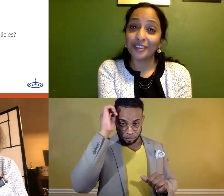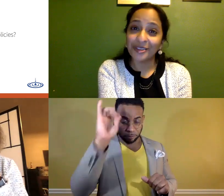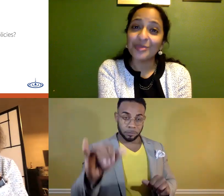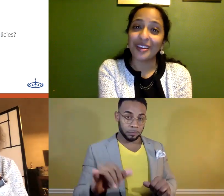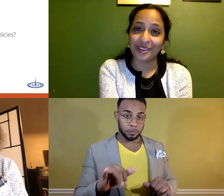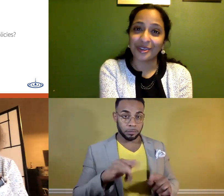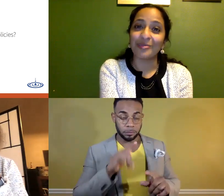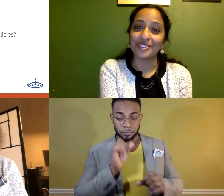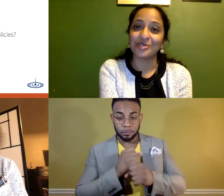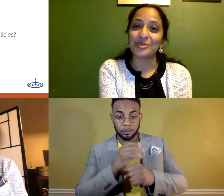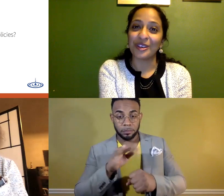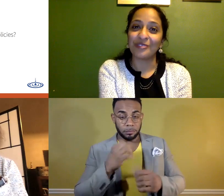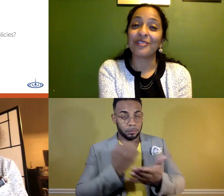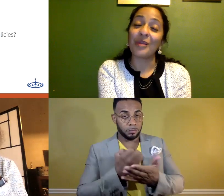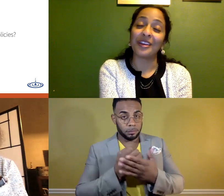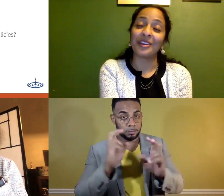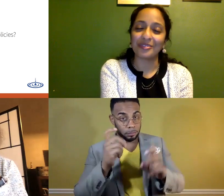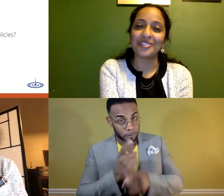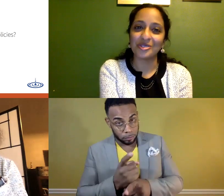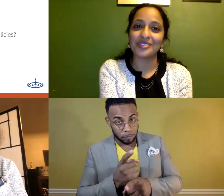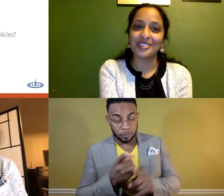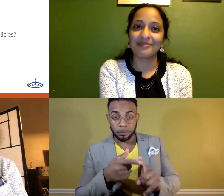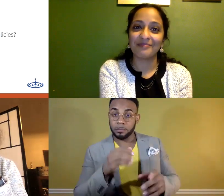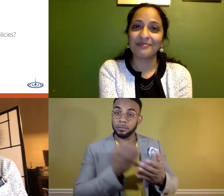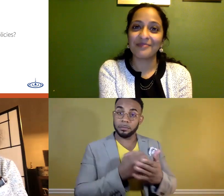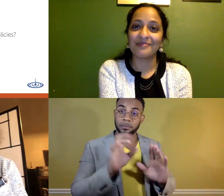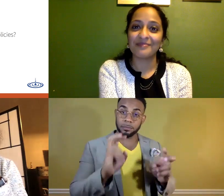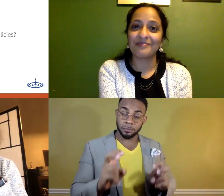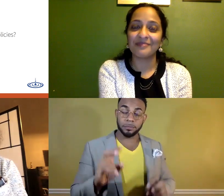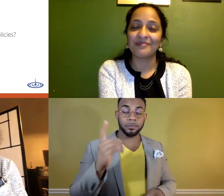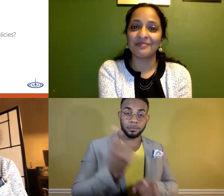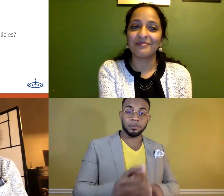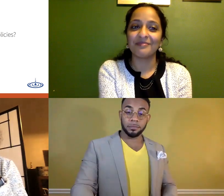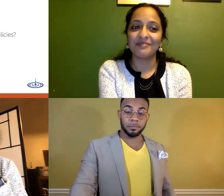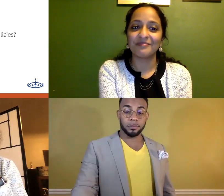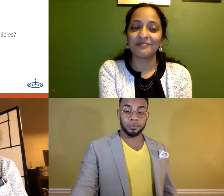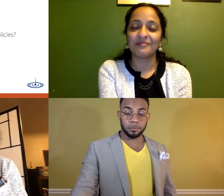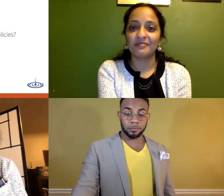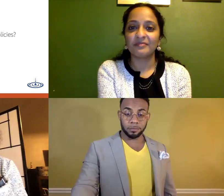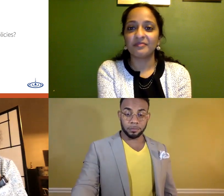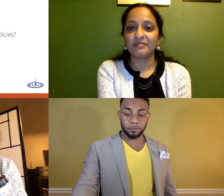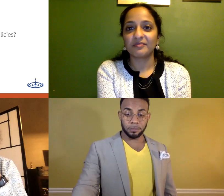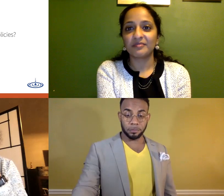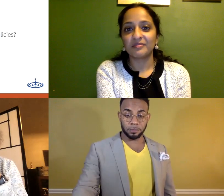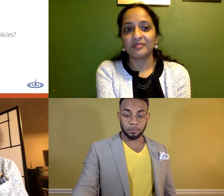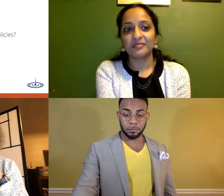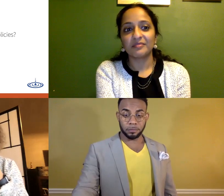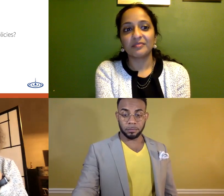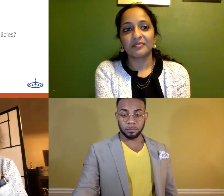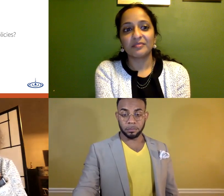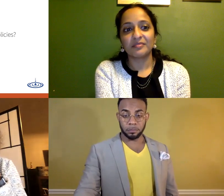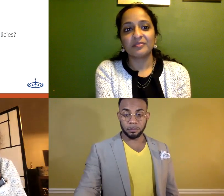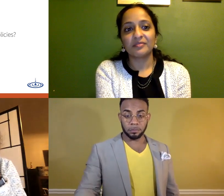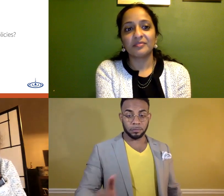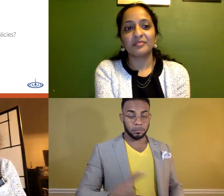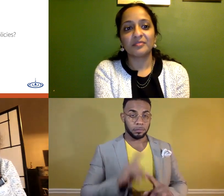Often created by economic issues, right? From economic issues. That's right. What else is coming up for you?